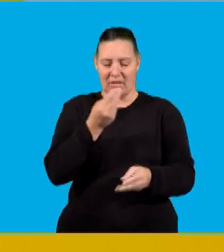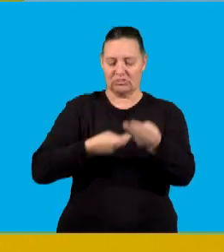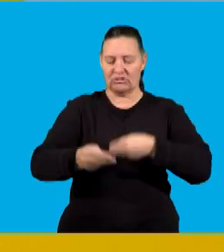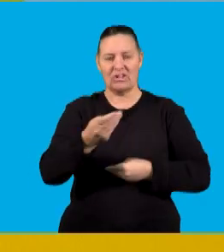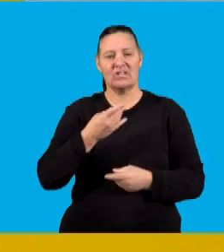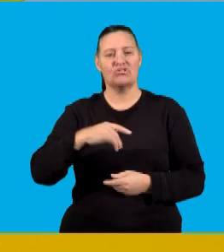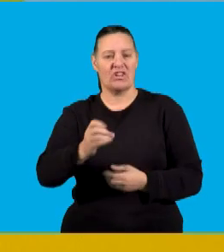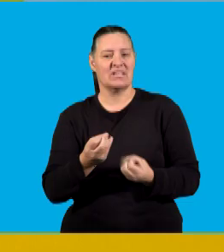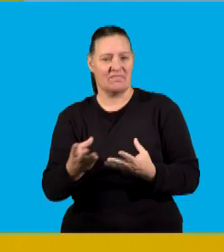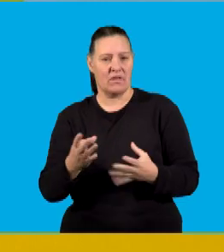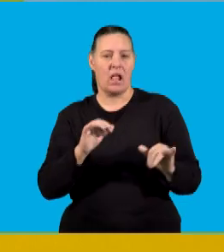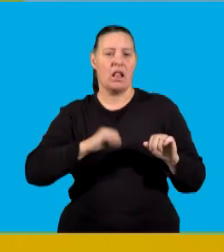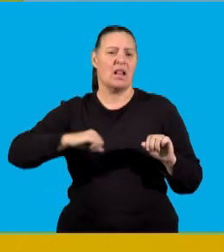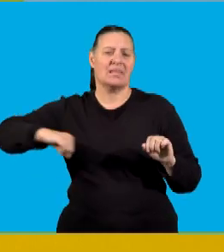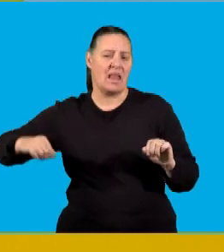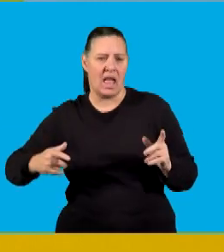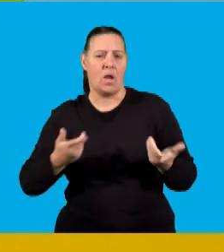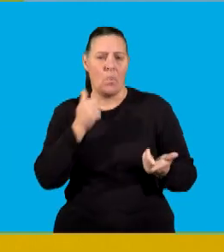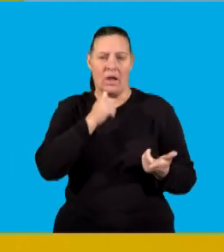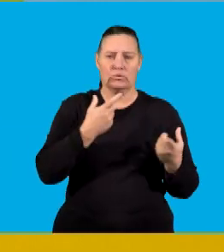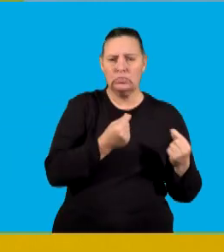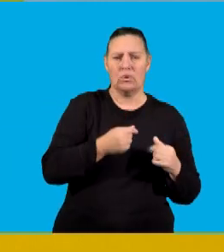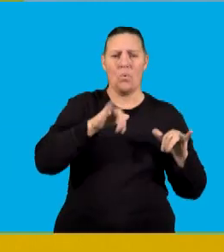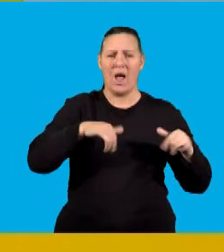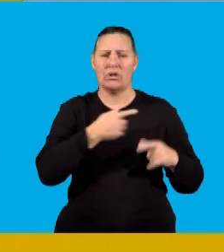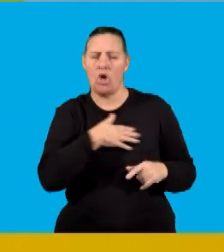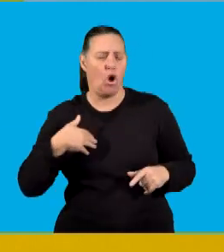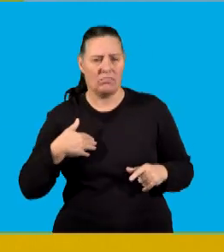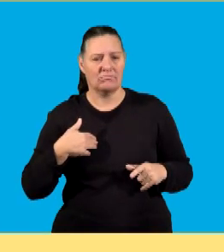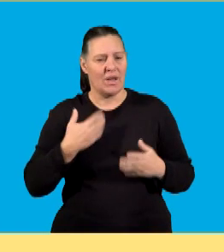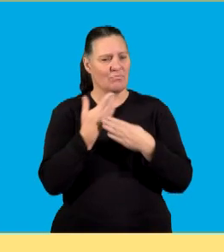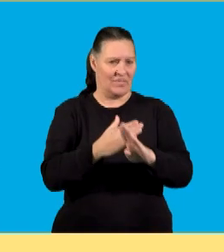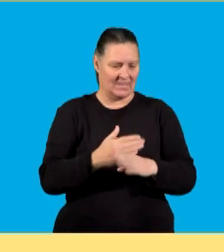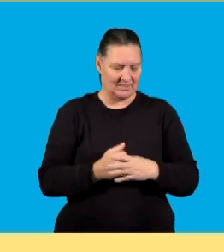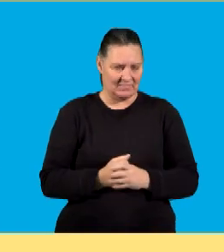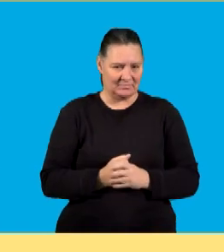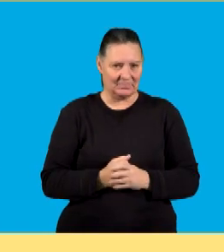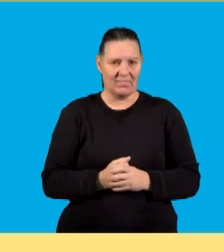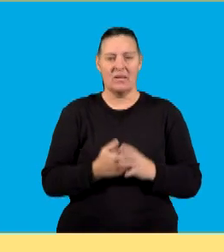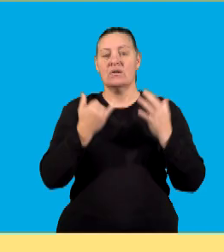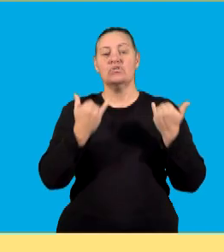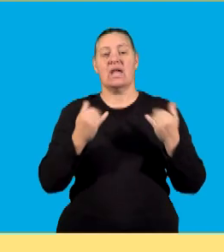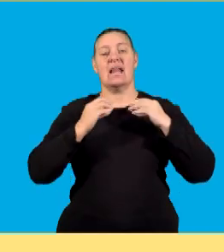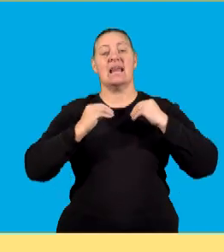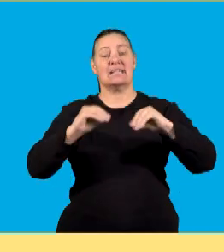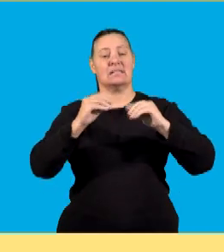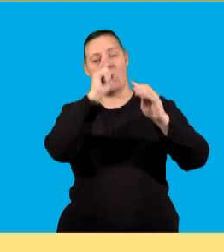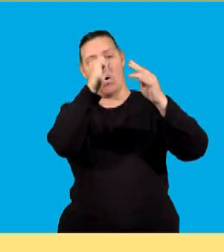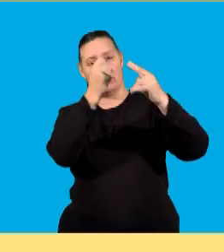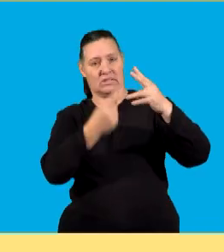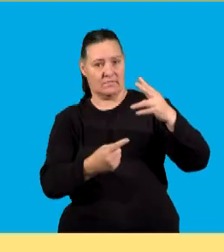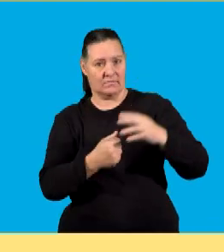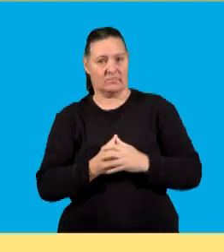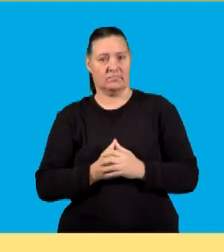customers, avoiding delays or inconveniences during transactions? Here are today's